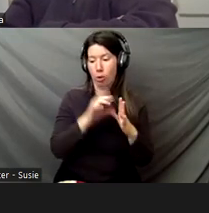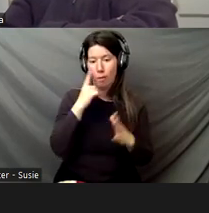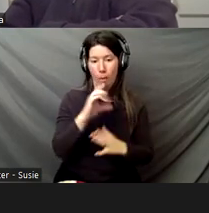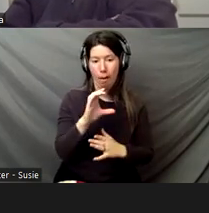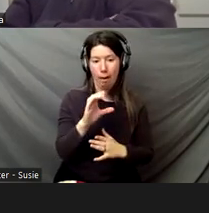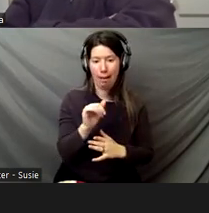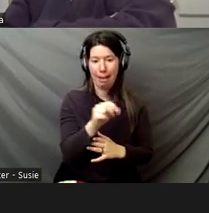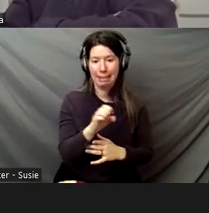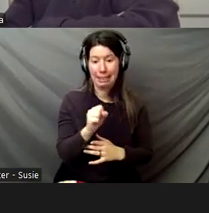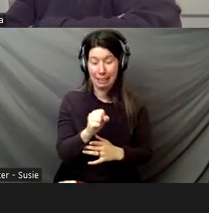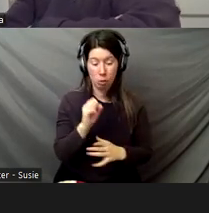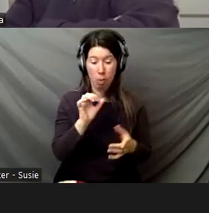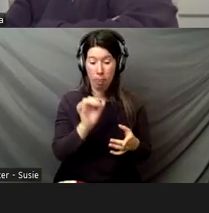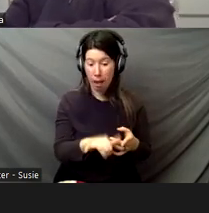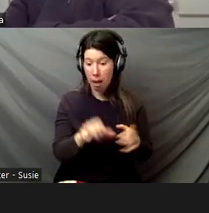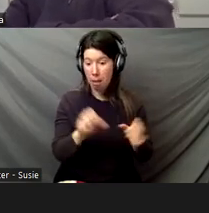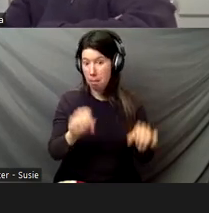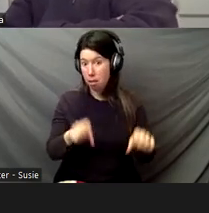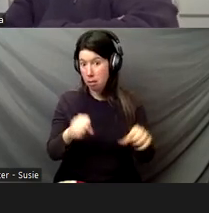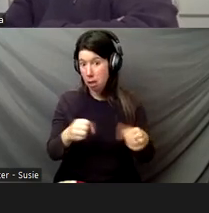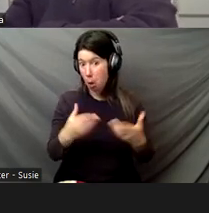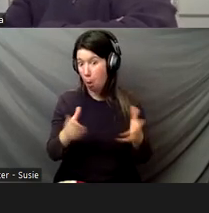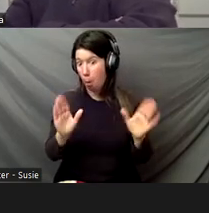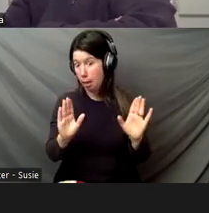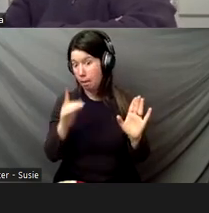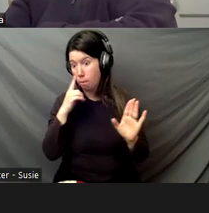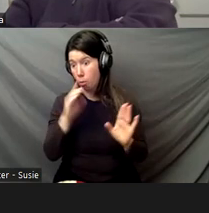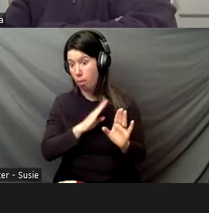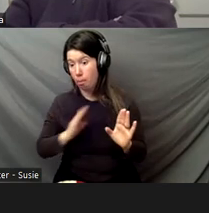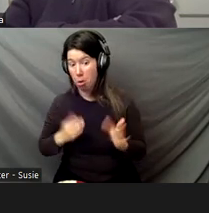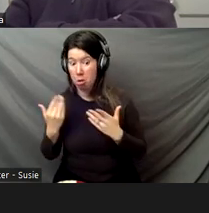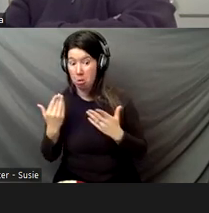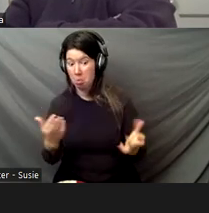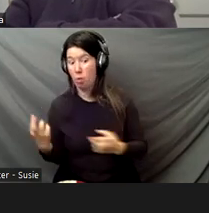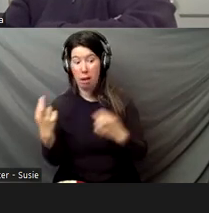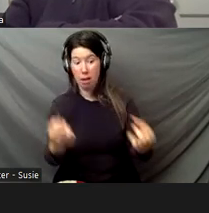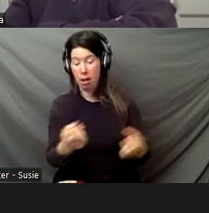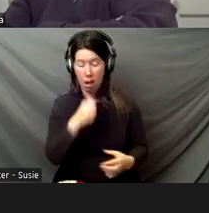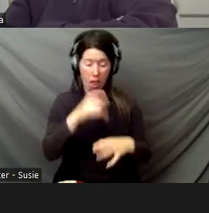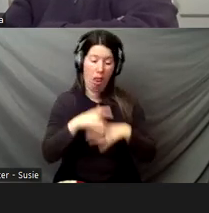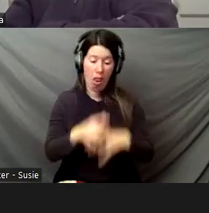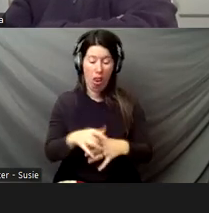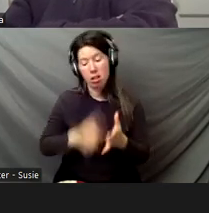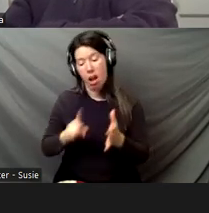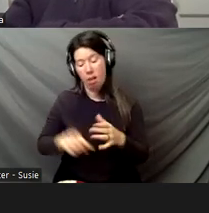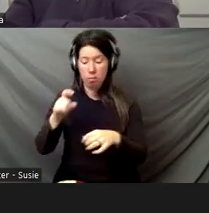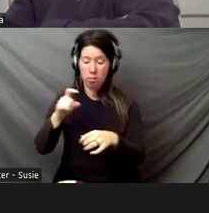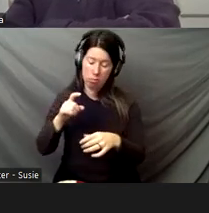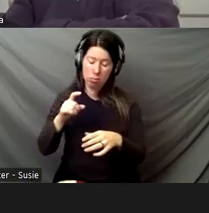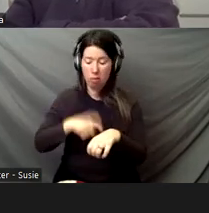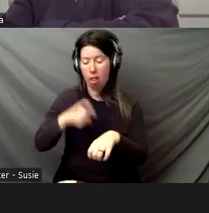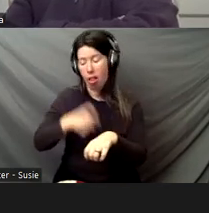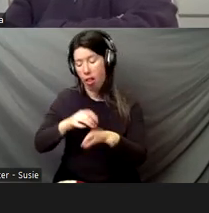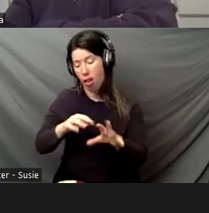I think we should leave that possibility open for the board to just make the recommendations without spending a lot of time doing research and having the staff prepare it,